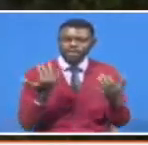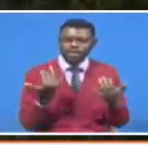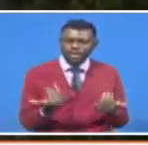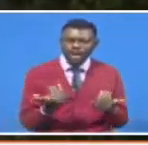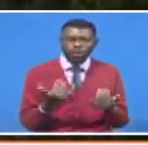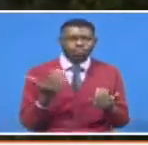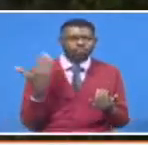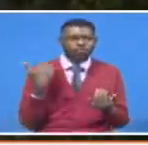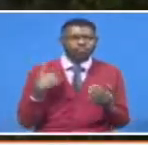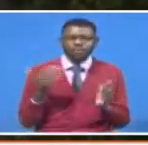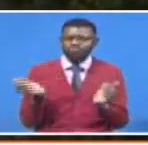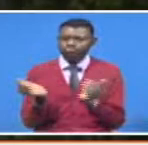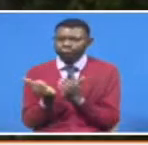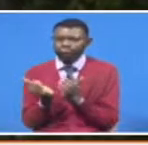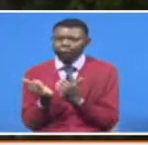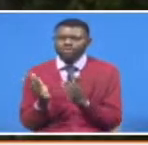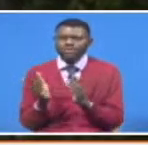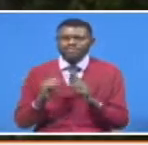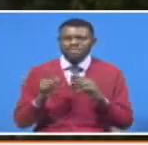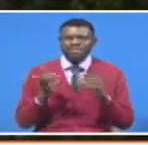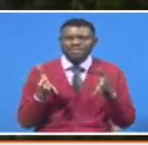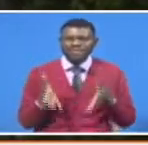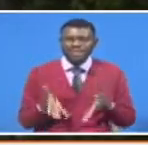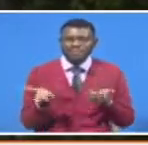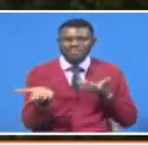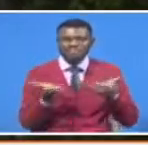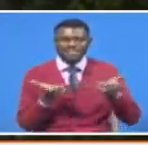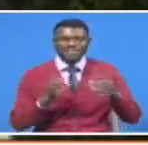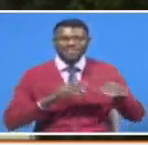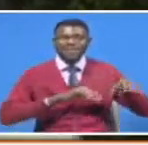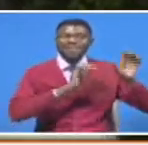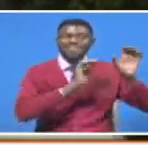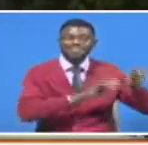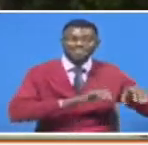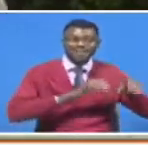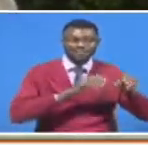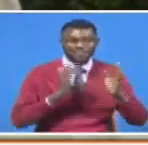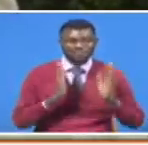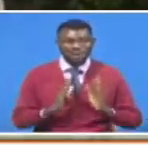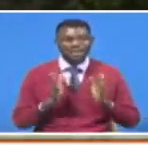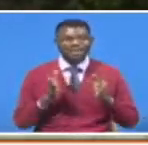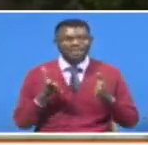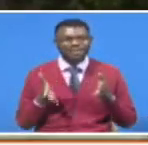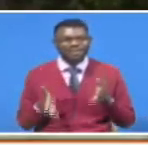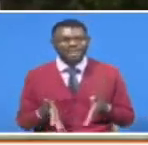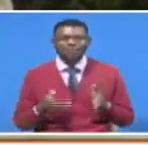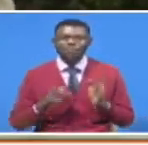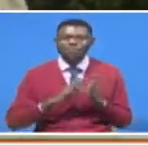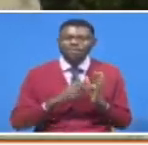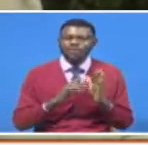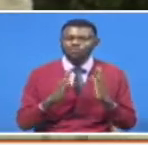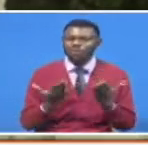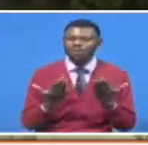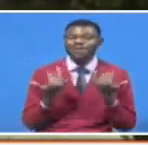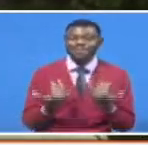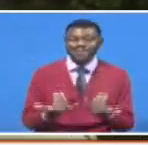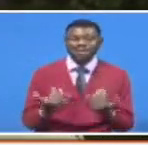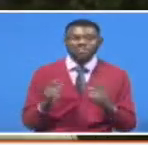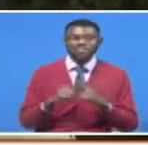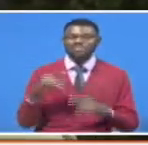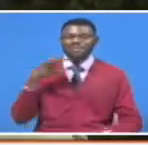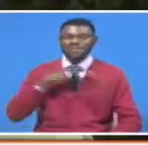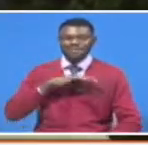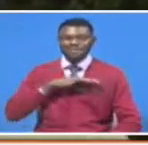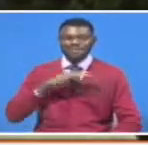farmer to a commercial farmer. Of which it means also it has increased my